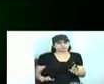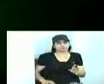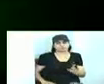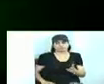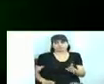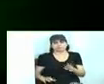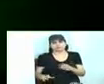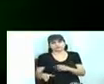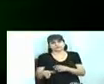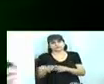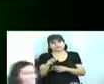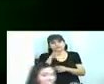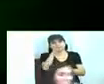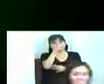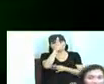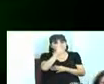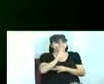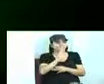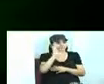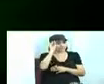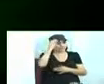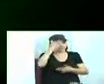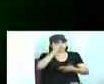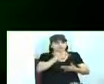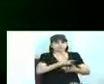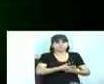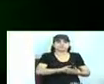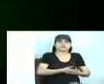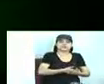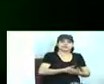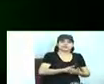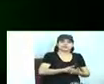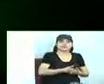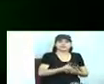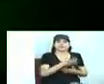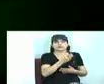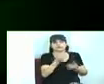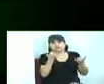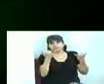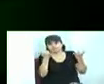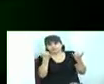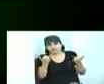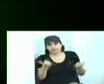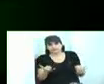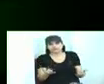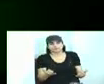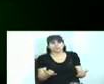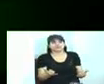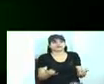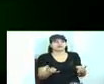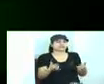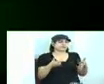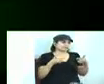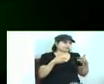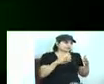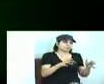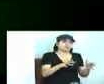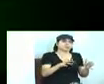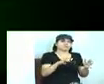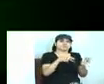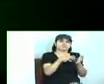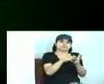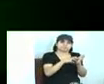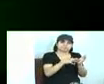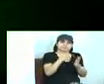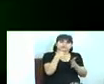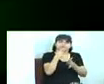Jesus Christ, God's Son. And now